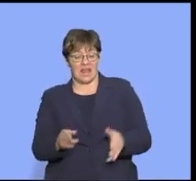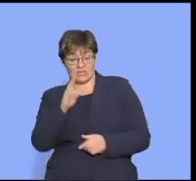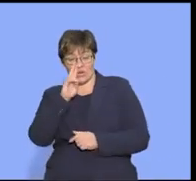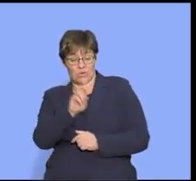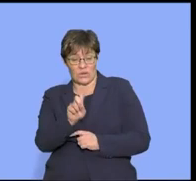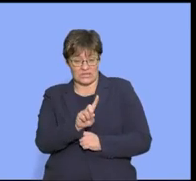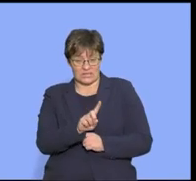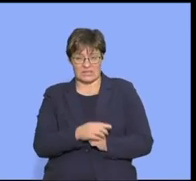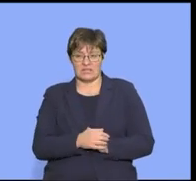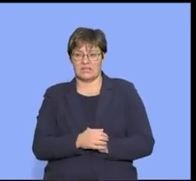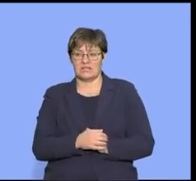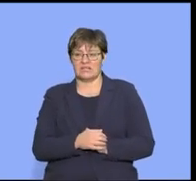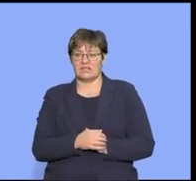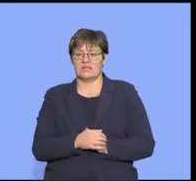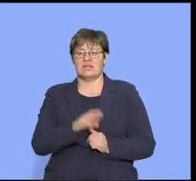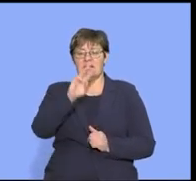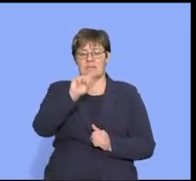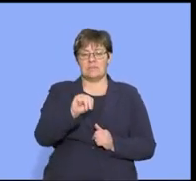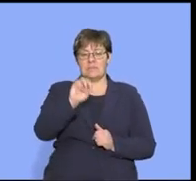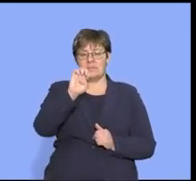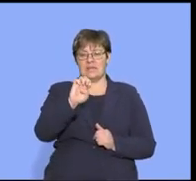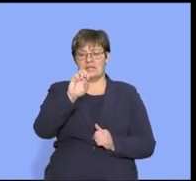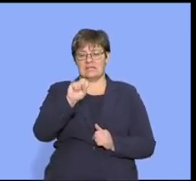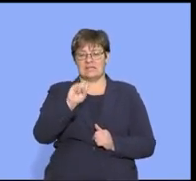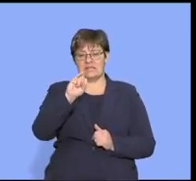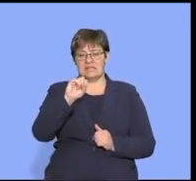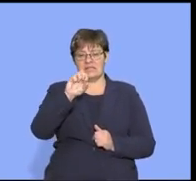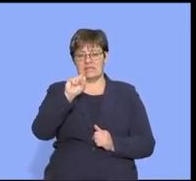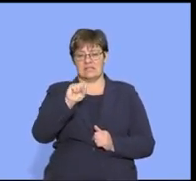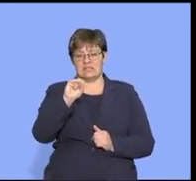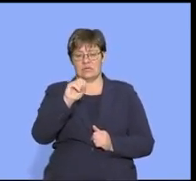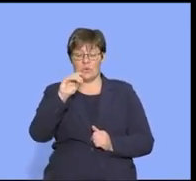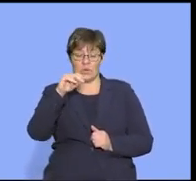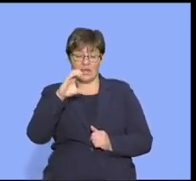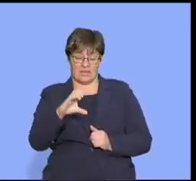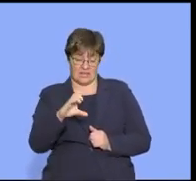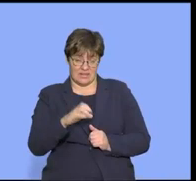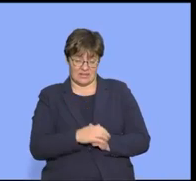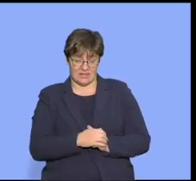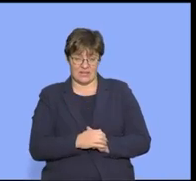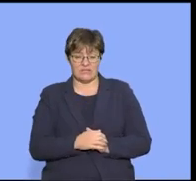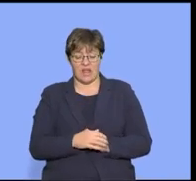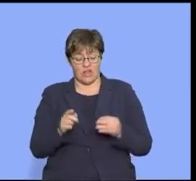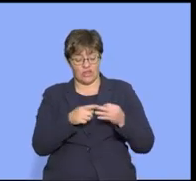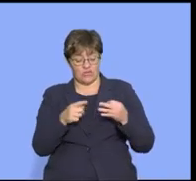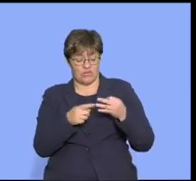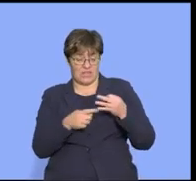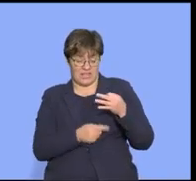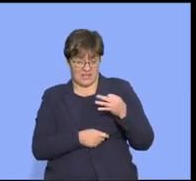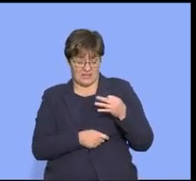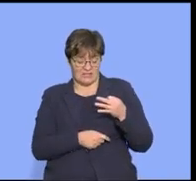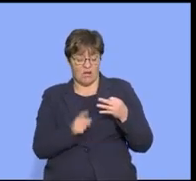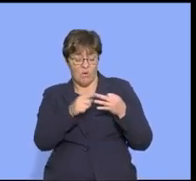Next era we're looking at is the Mesozoic era, which is divided into 3 periods, and all 3 of